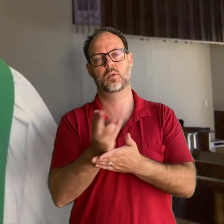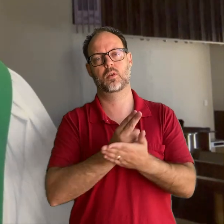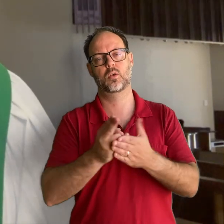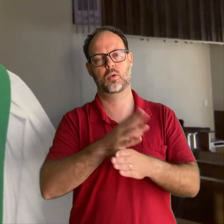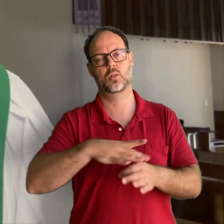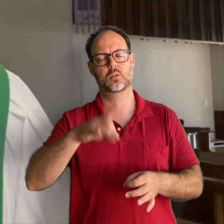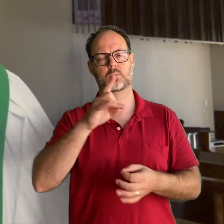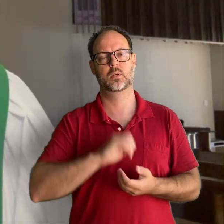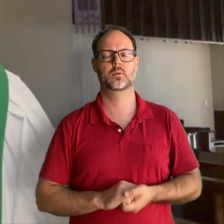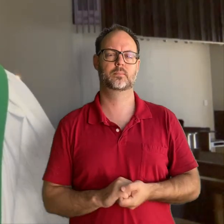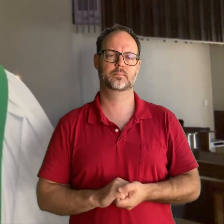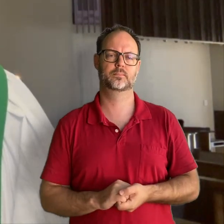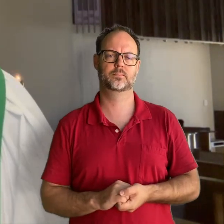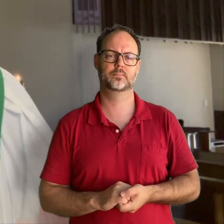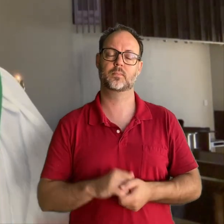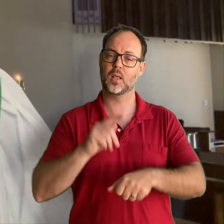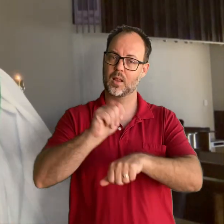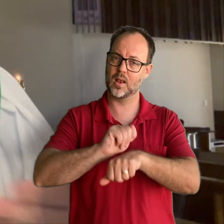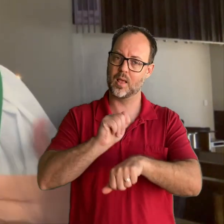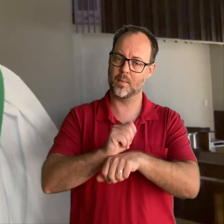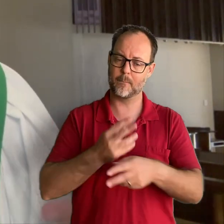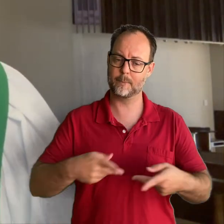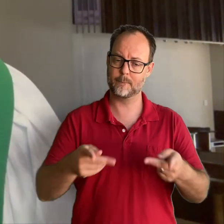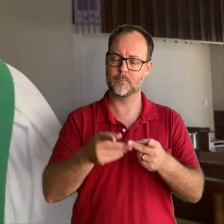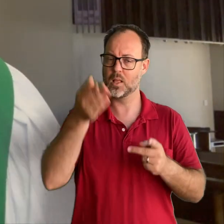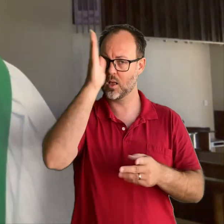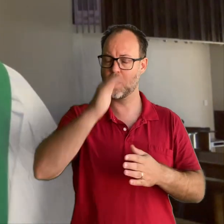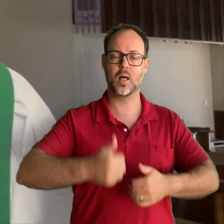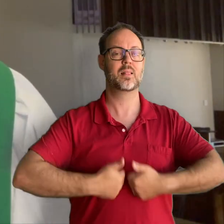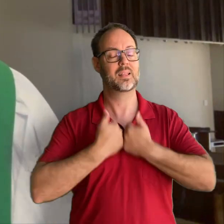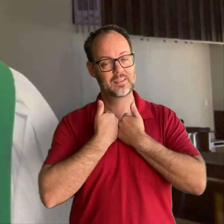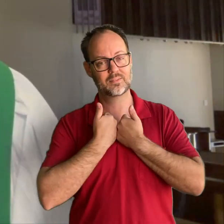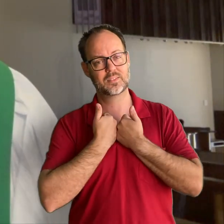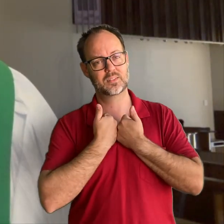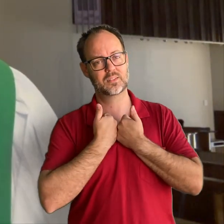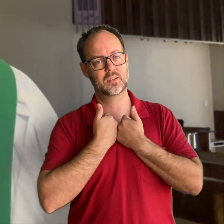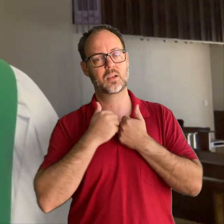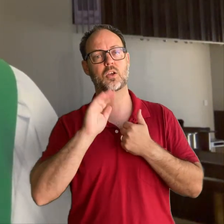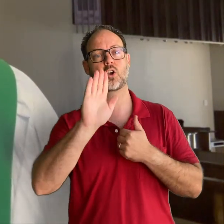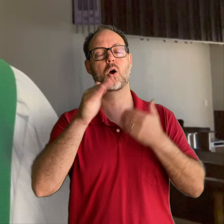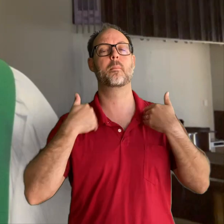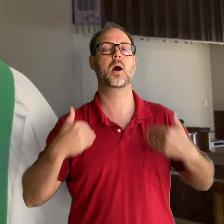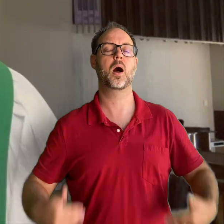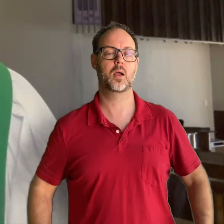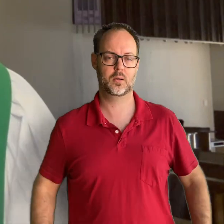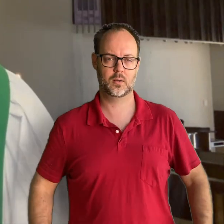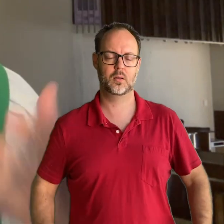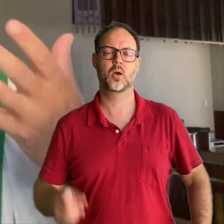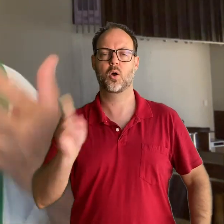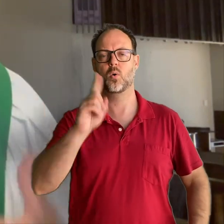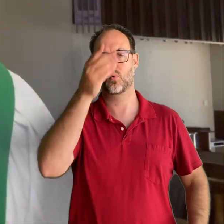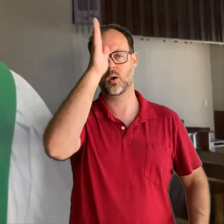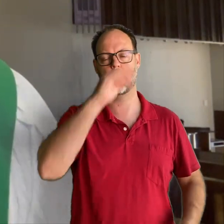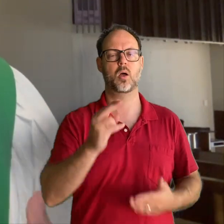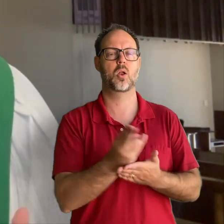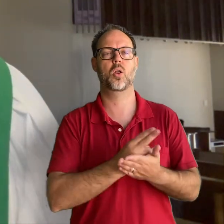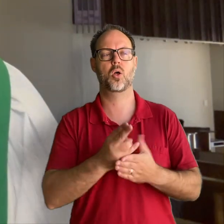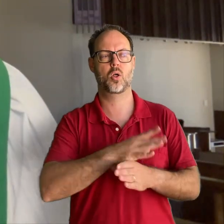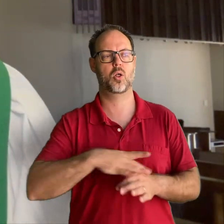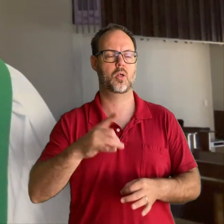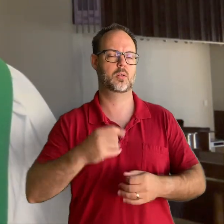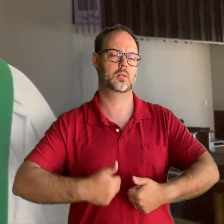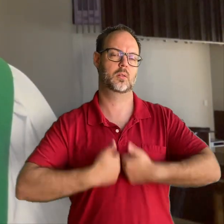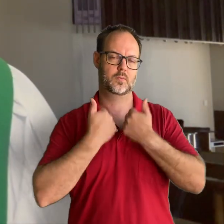the Holy Spirit. A temple is a place where God lives. Your body is where God the Holy